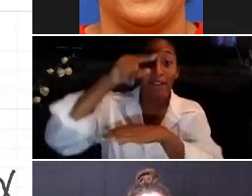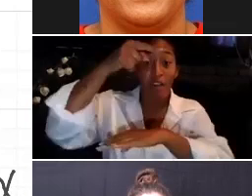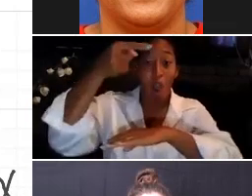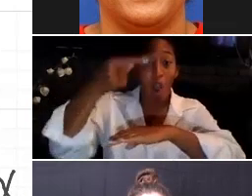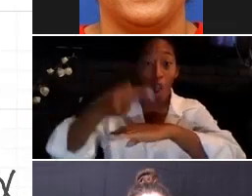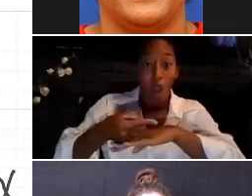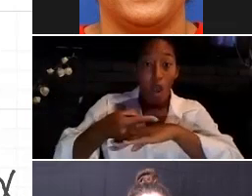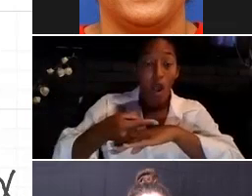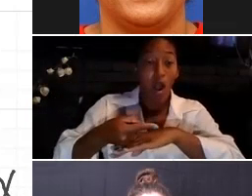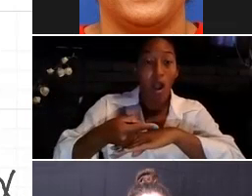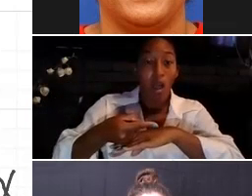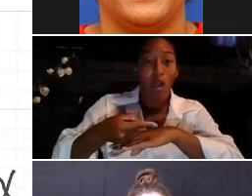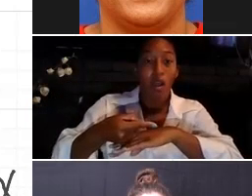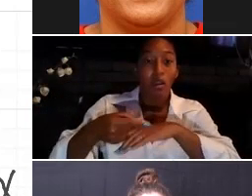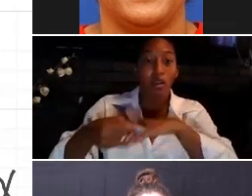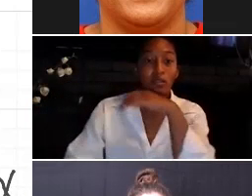so